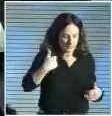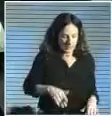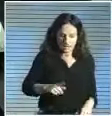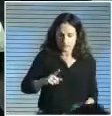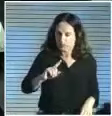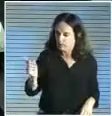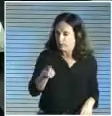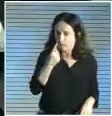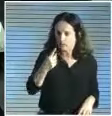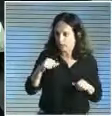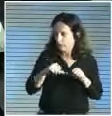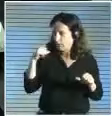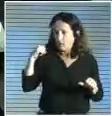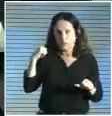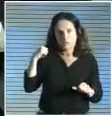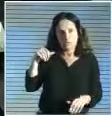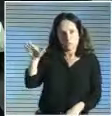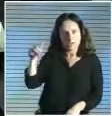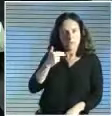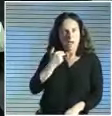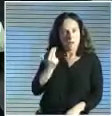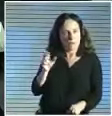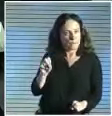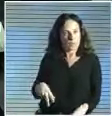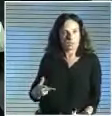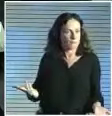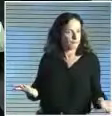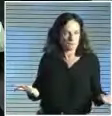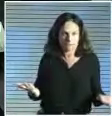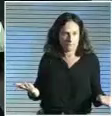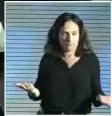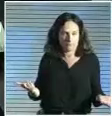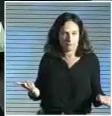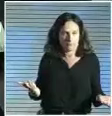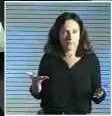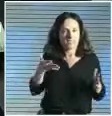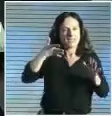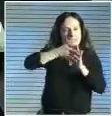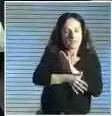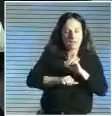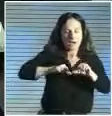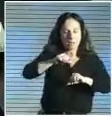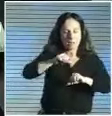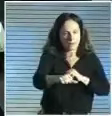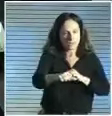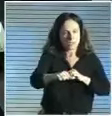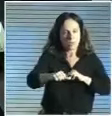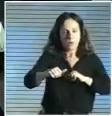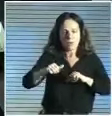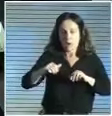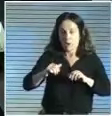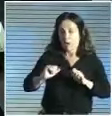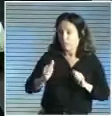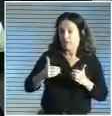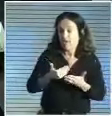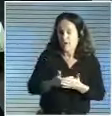really, it's a matter of governance of the strategic process, first of all. It's not easy.